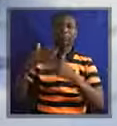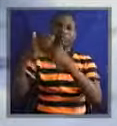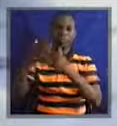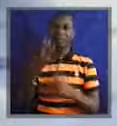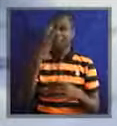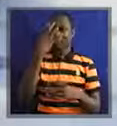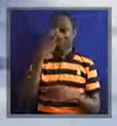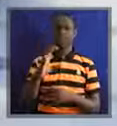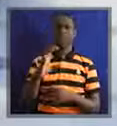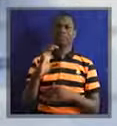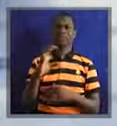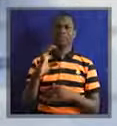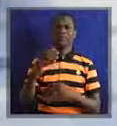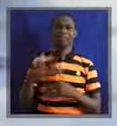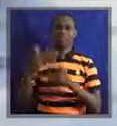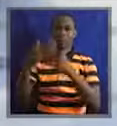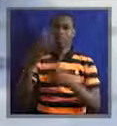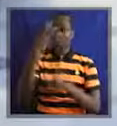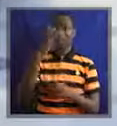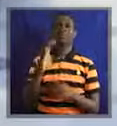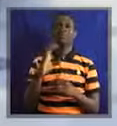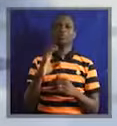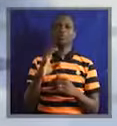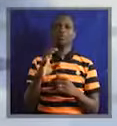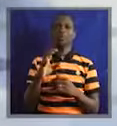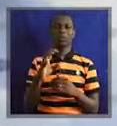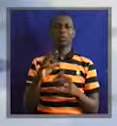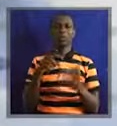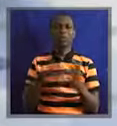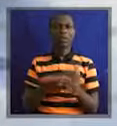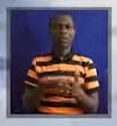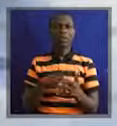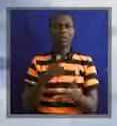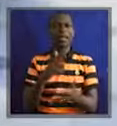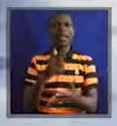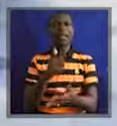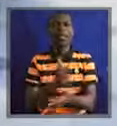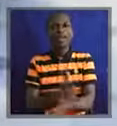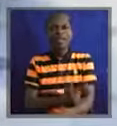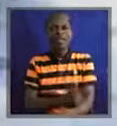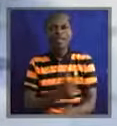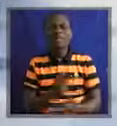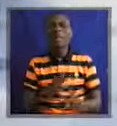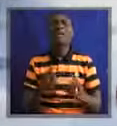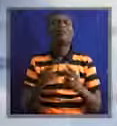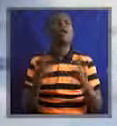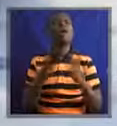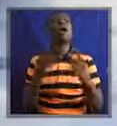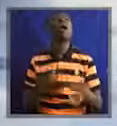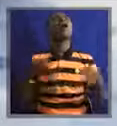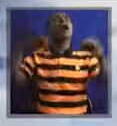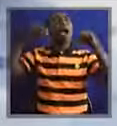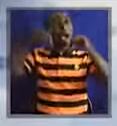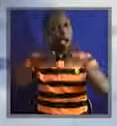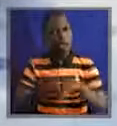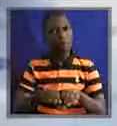generational curses. Na sabi sien aya adesua ehu hia papa na de